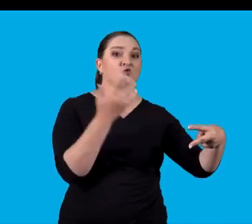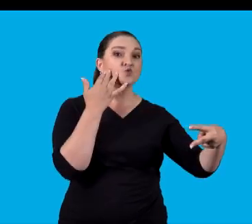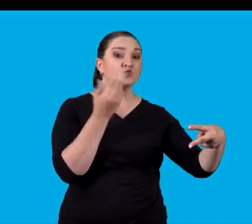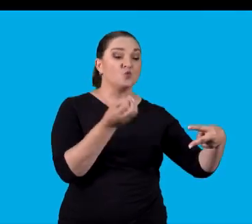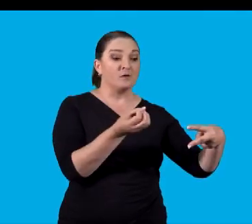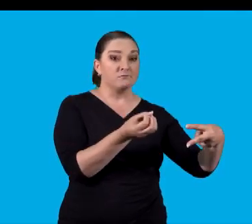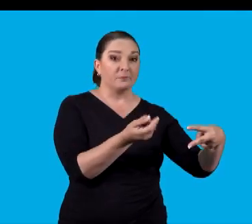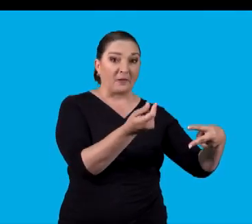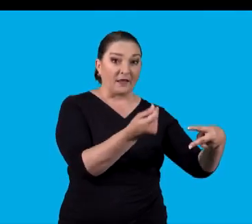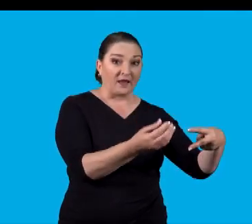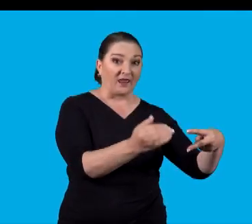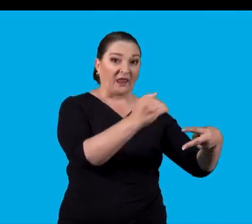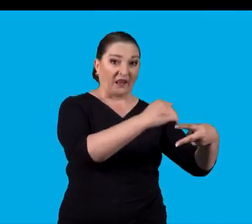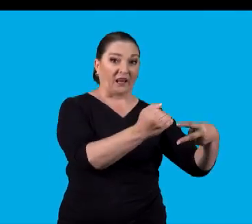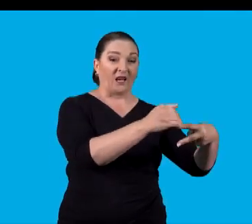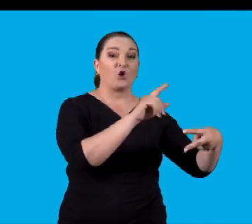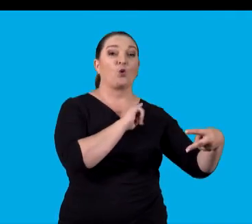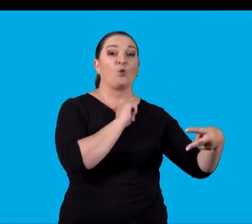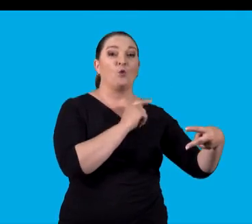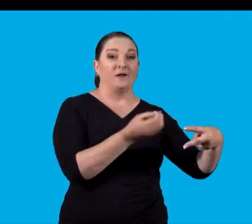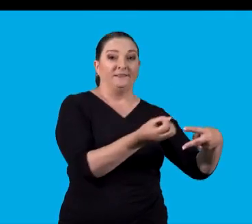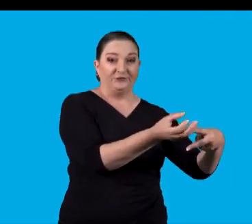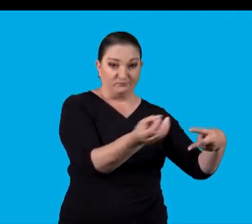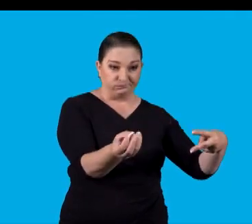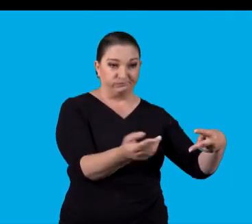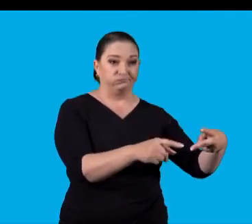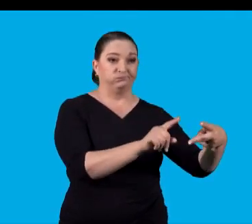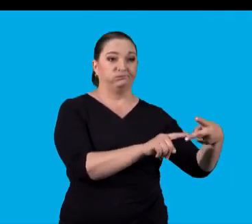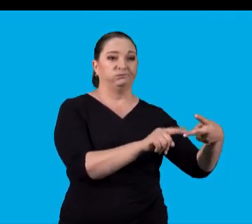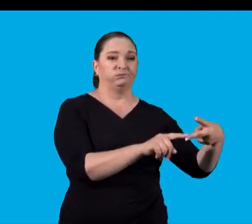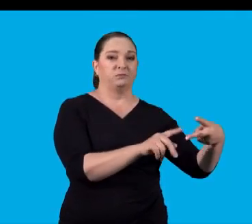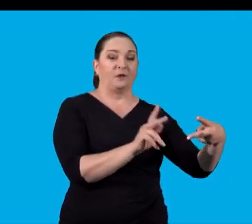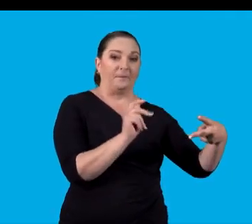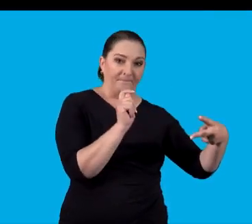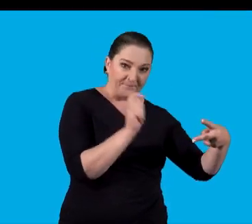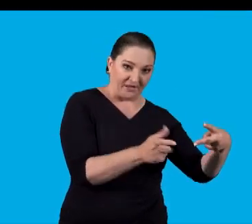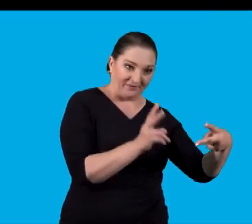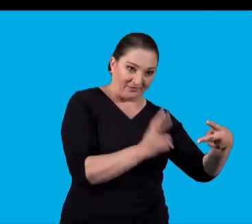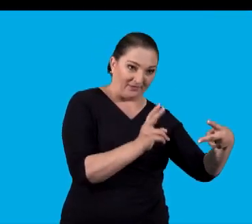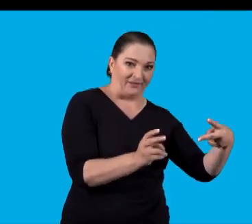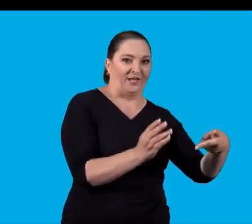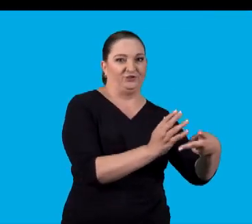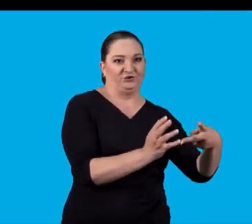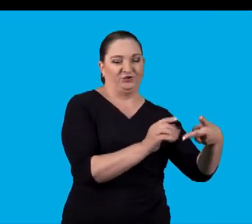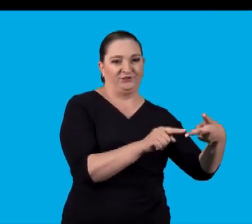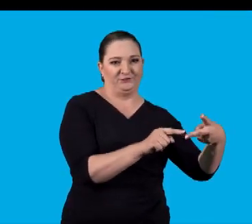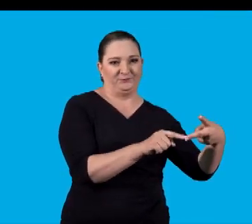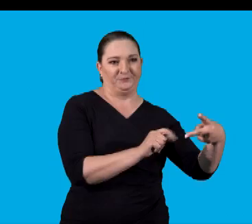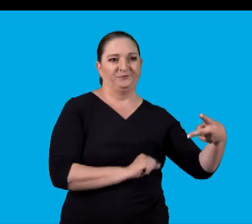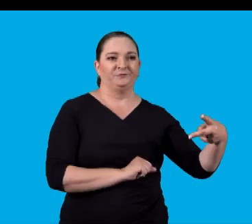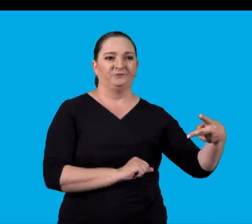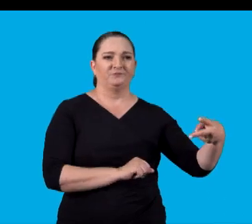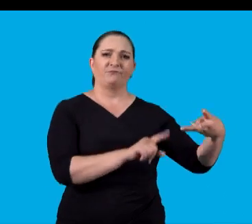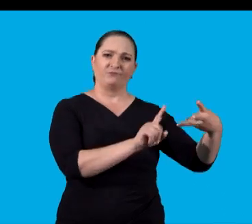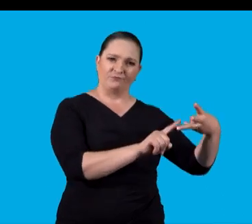is shares, and we have the proceeds from issue of shares as well as the repurchase of shares. And then the second aspect